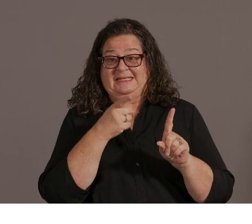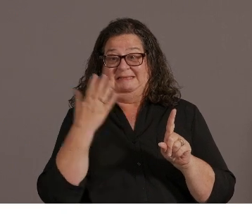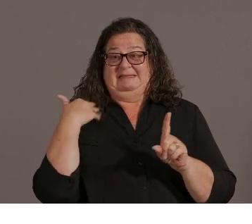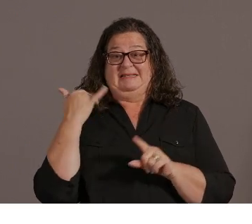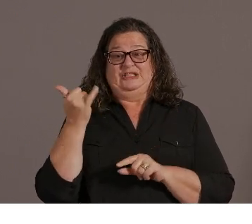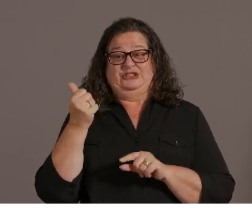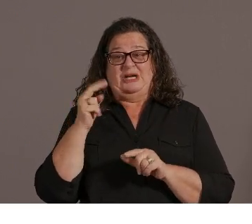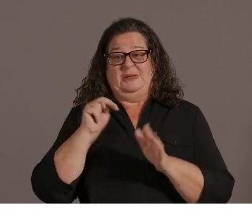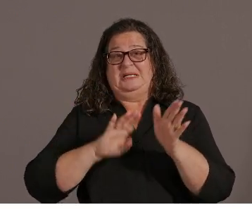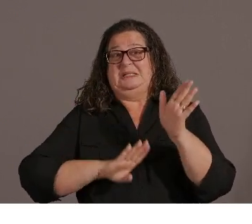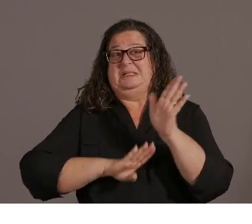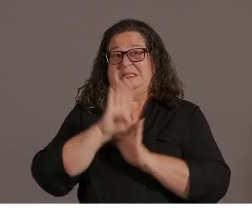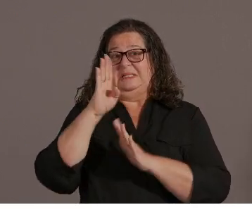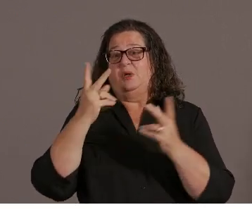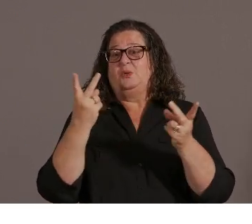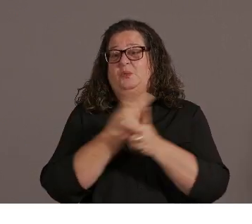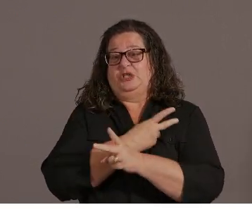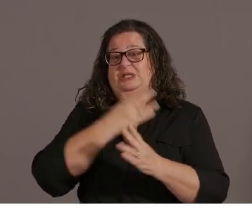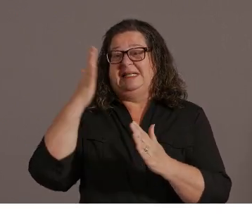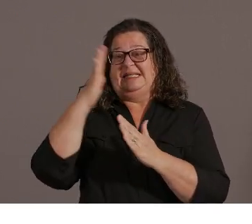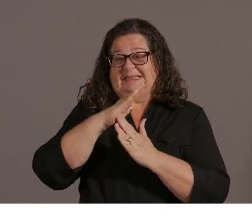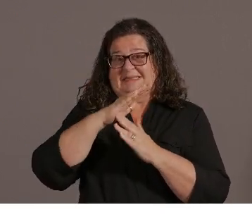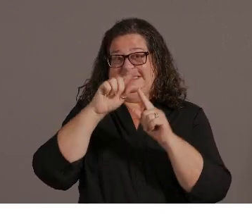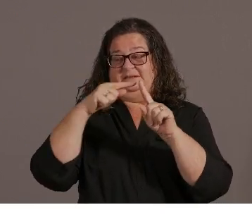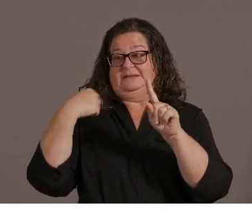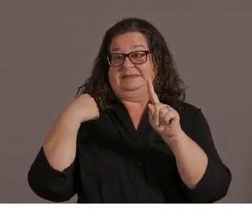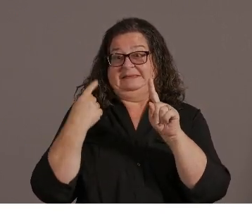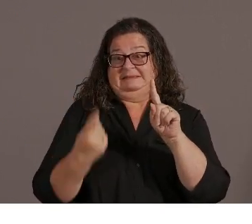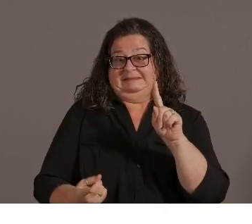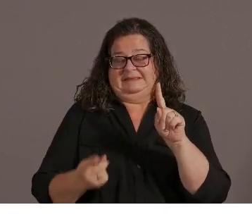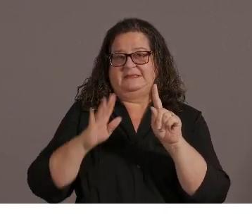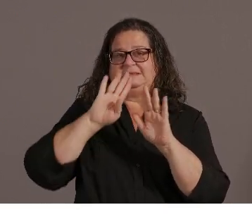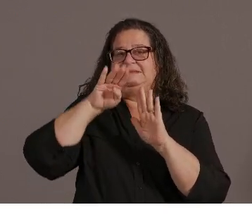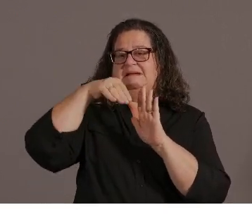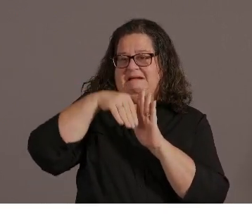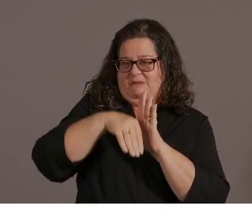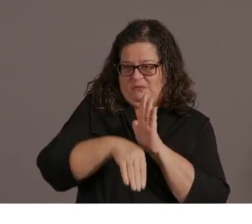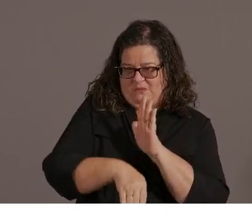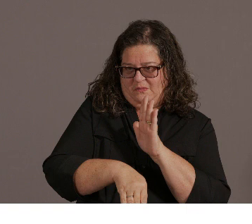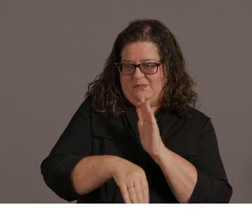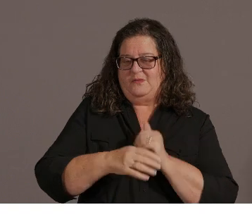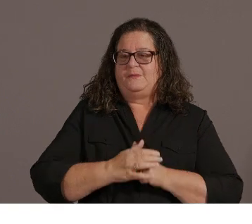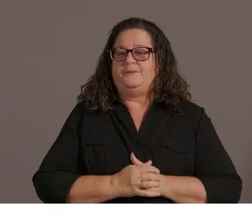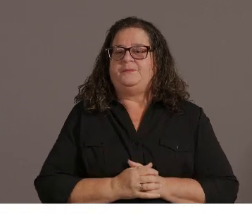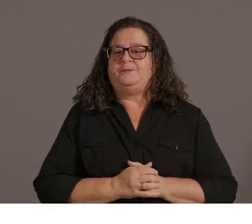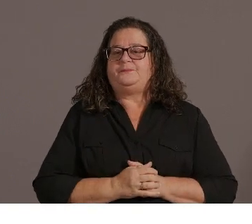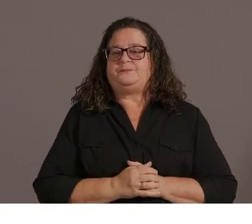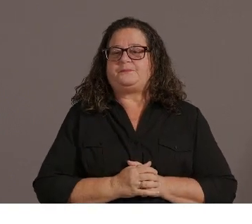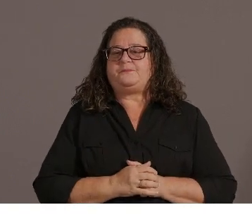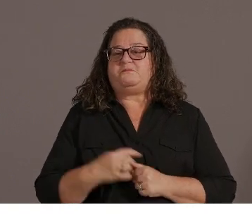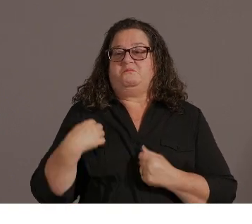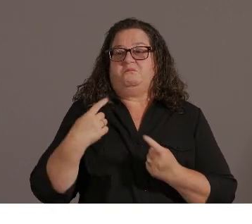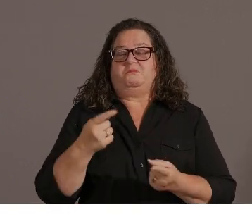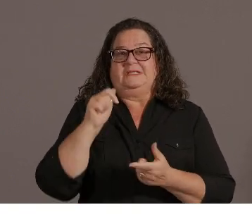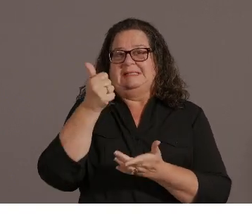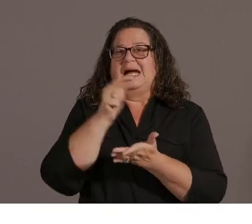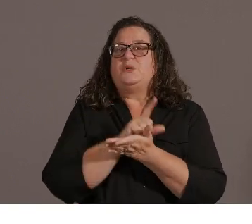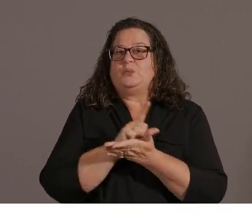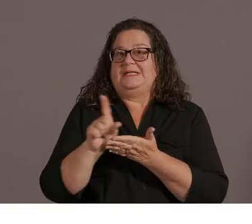steady downward trend in our cases week over week, and that has been for the last 10 weeks.